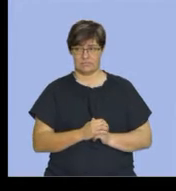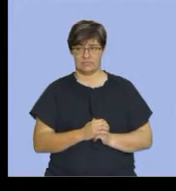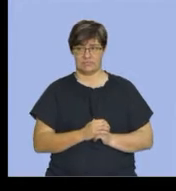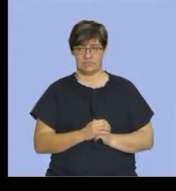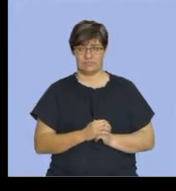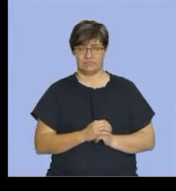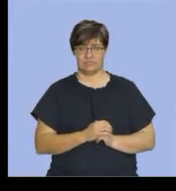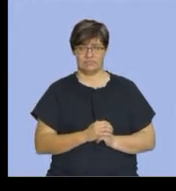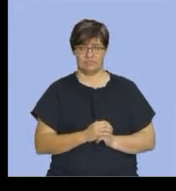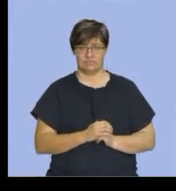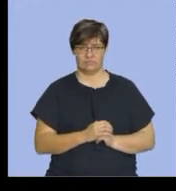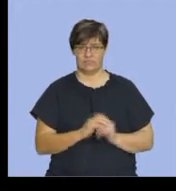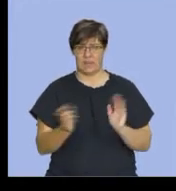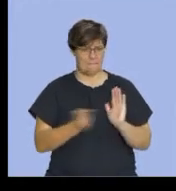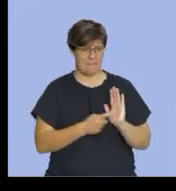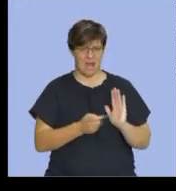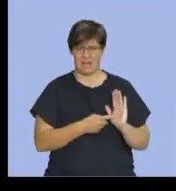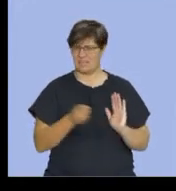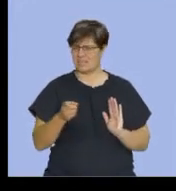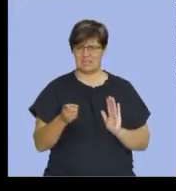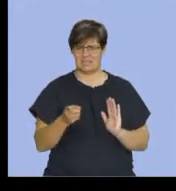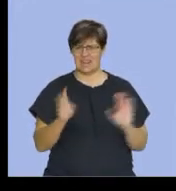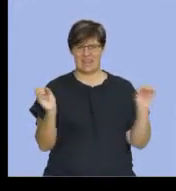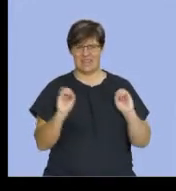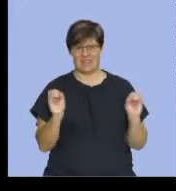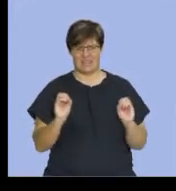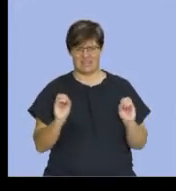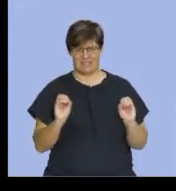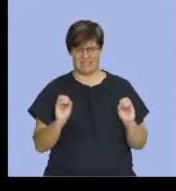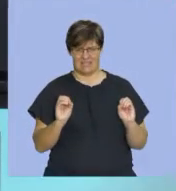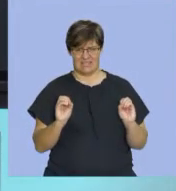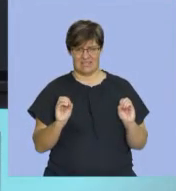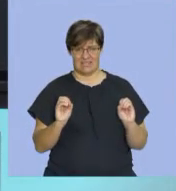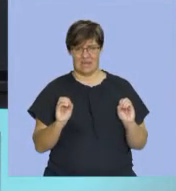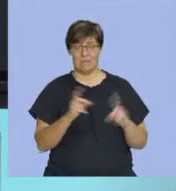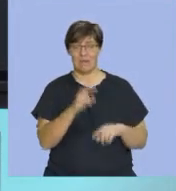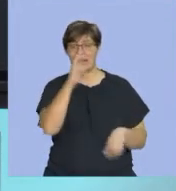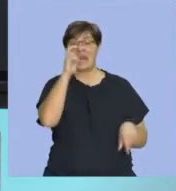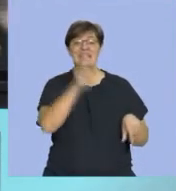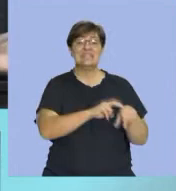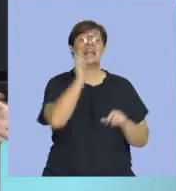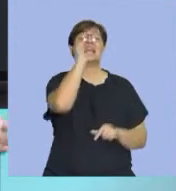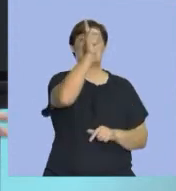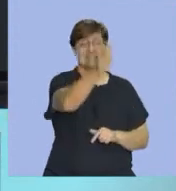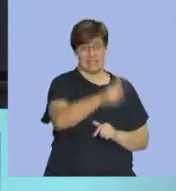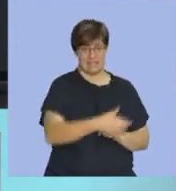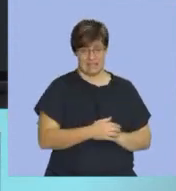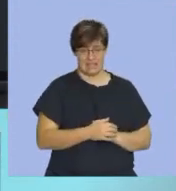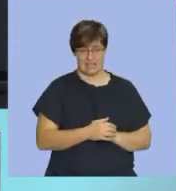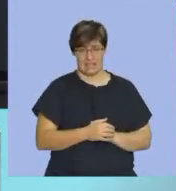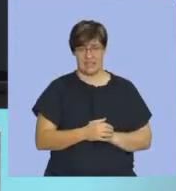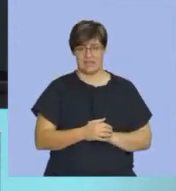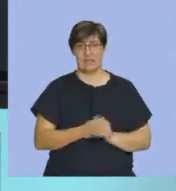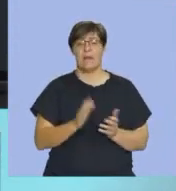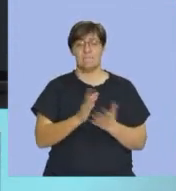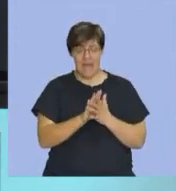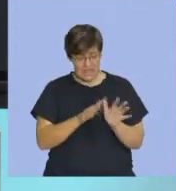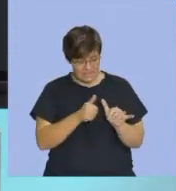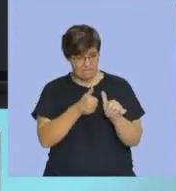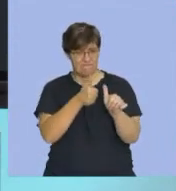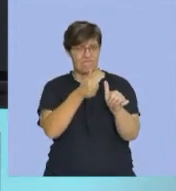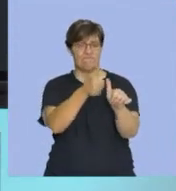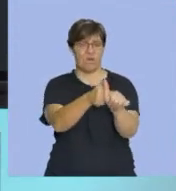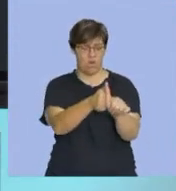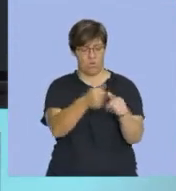Okay, there's no marks for this bearing answer yet, but I need it for later on. I've got to keep